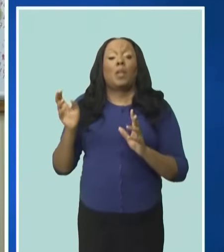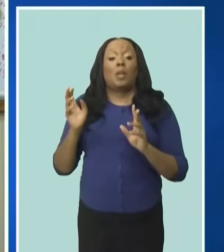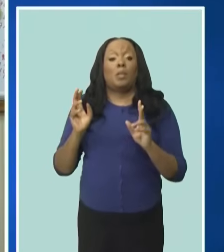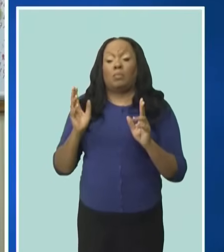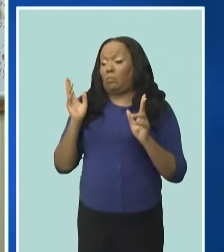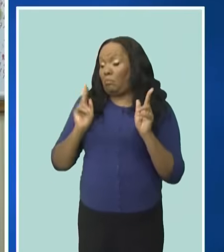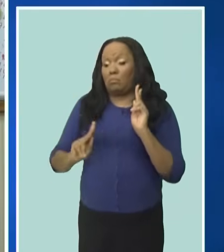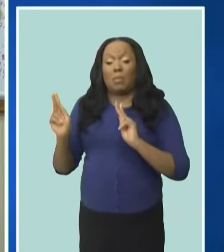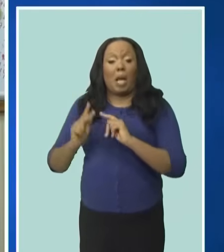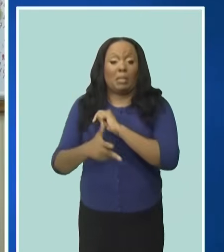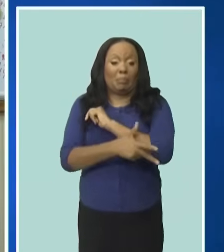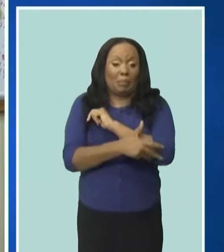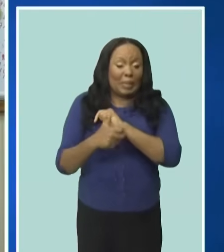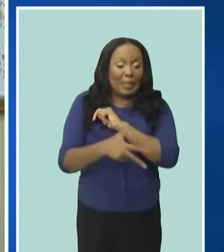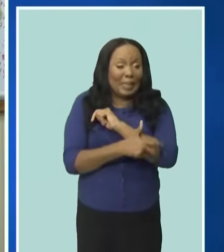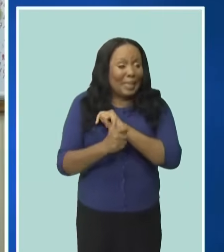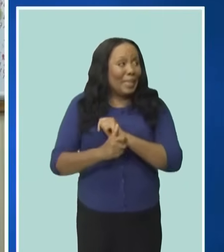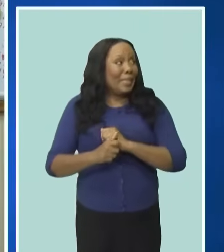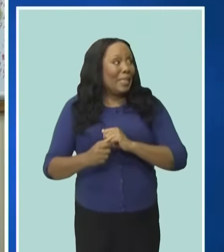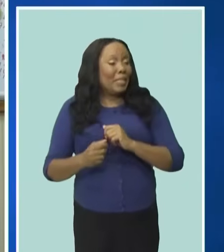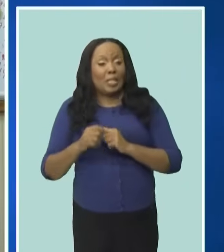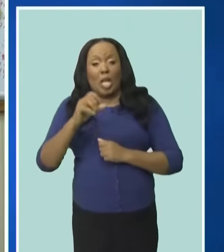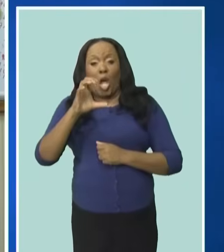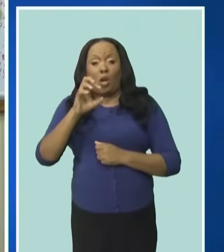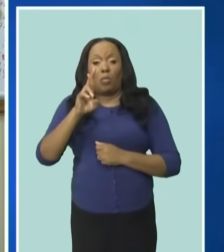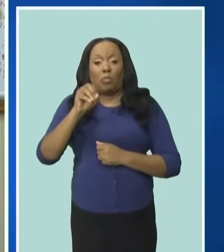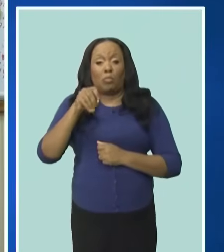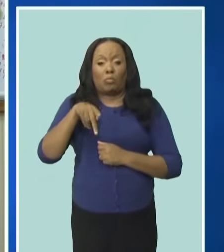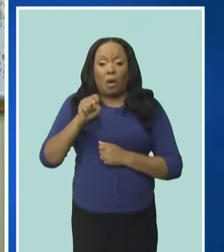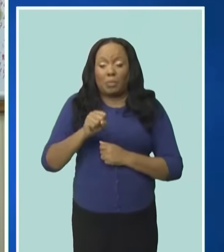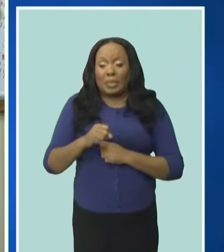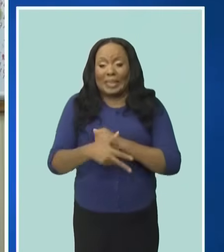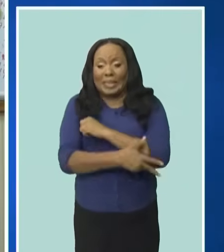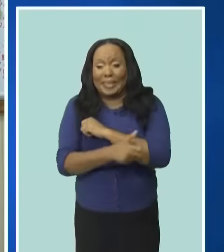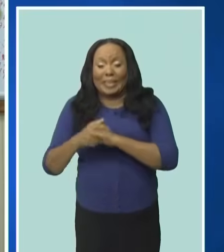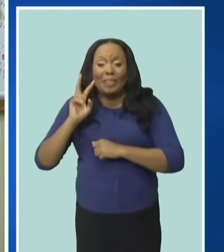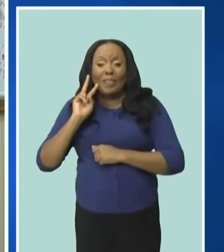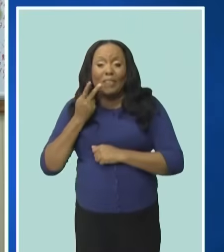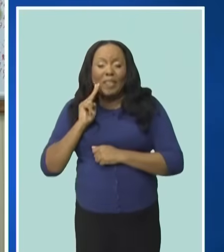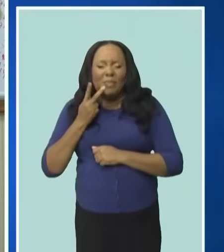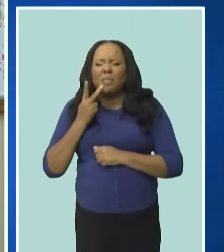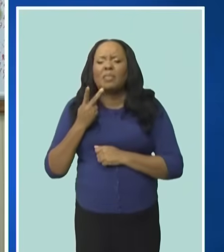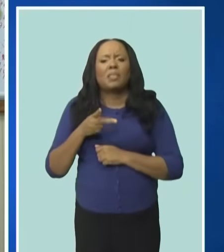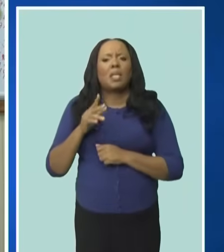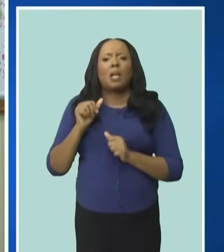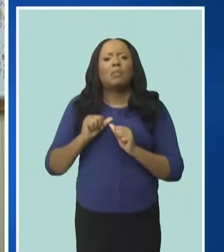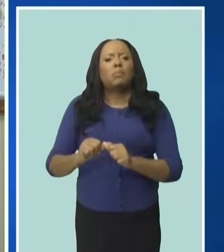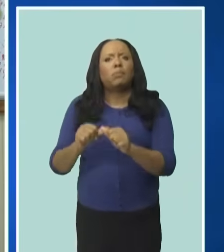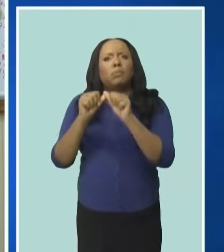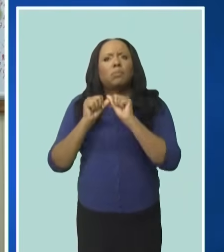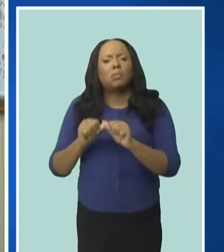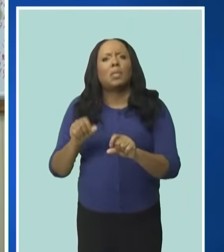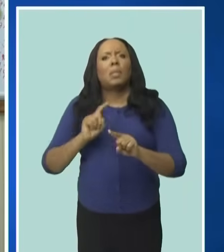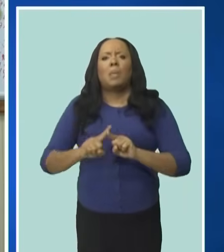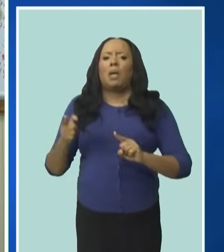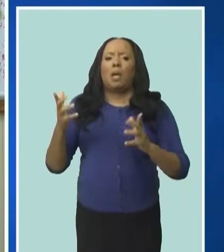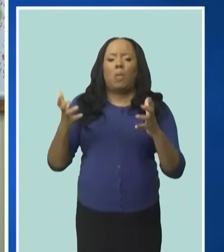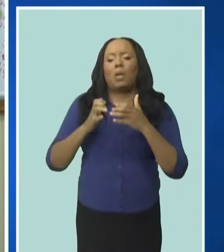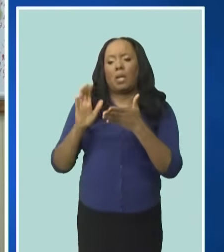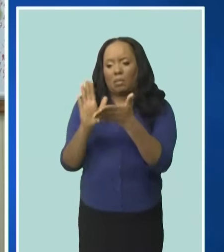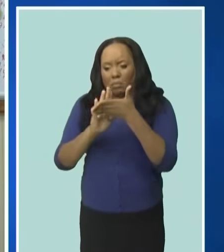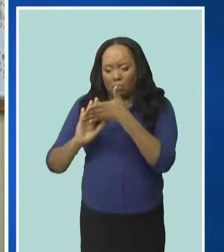scourge. And I want to say, I have noticed this year, and I just want to compliment the judiciary in some